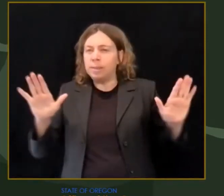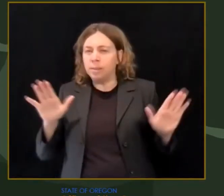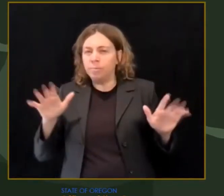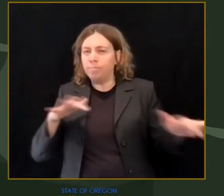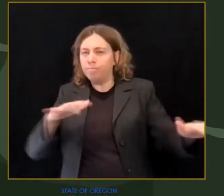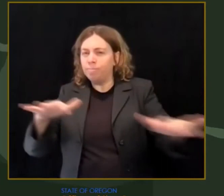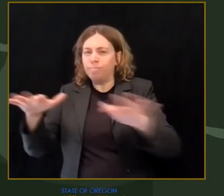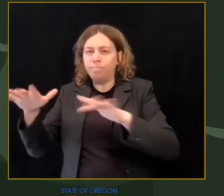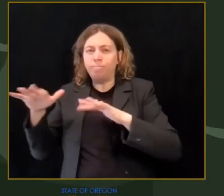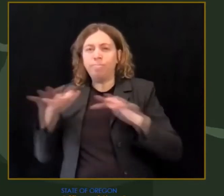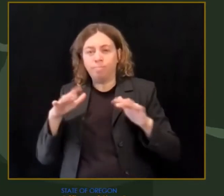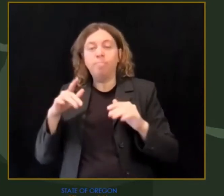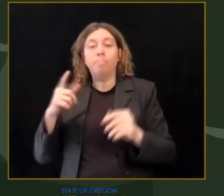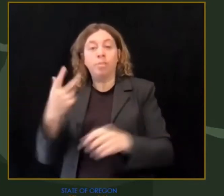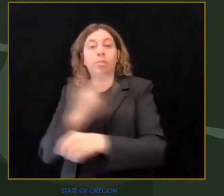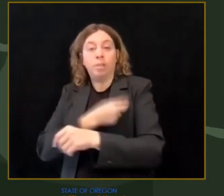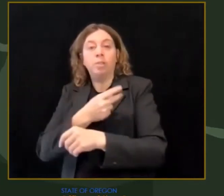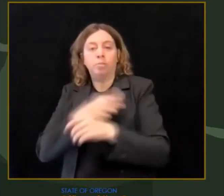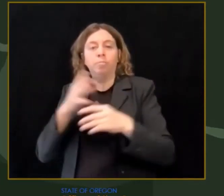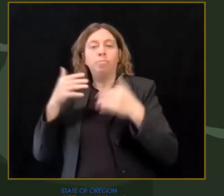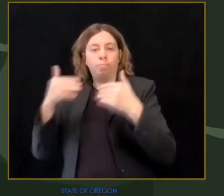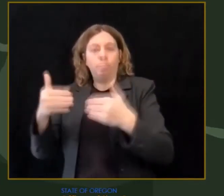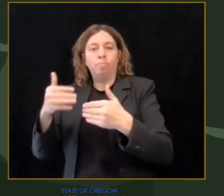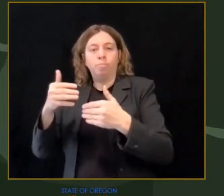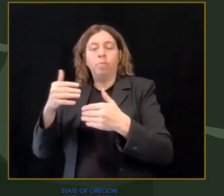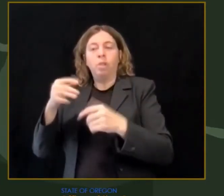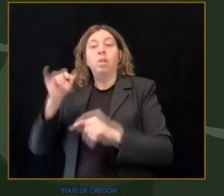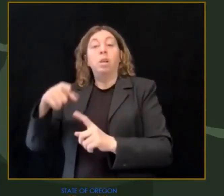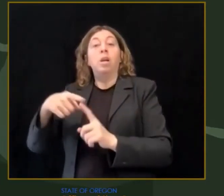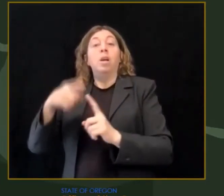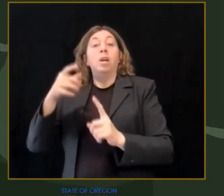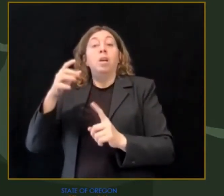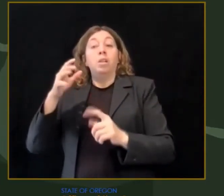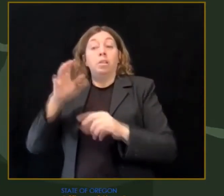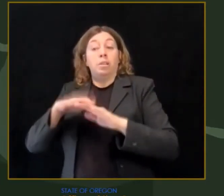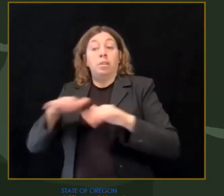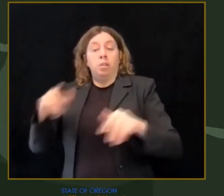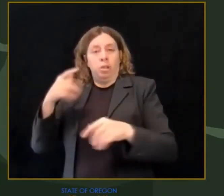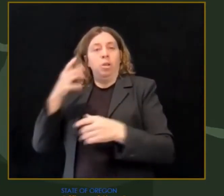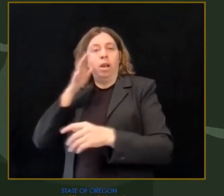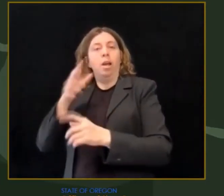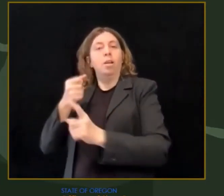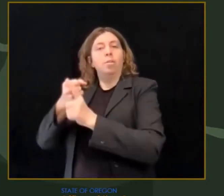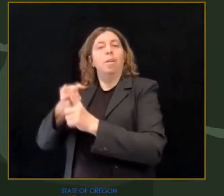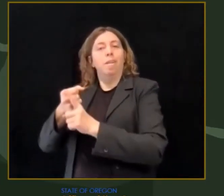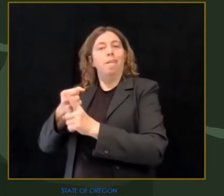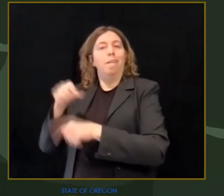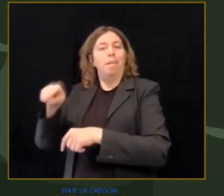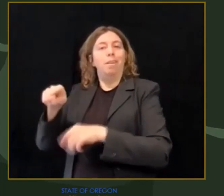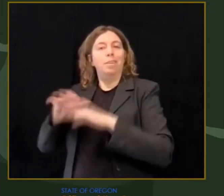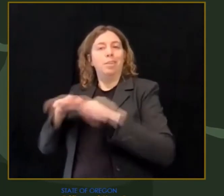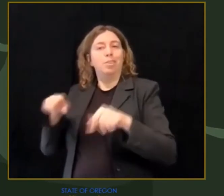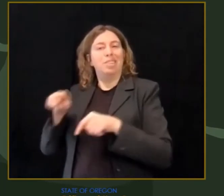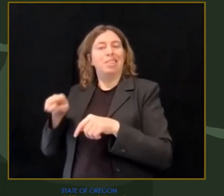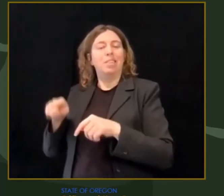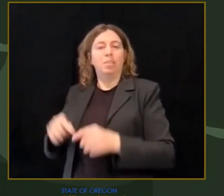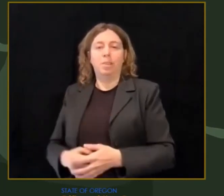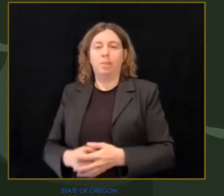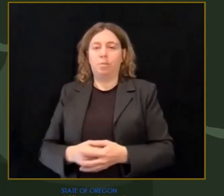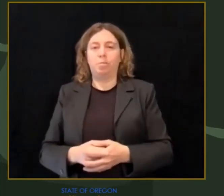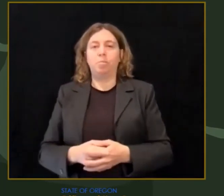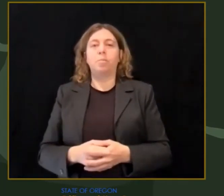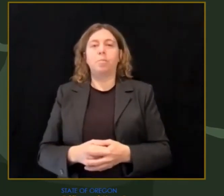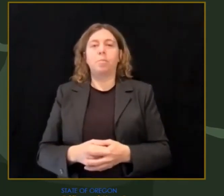impact on Oregon's kids. If we were to vaccinate every Oregon senior first,